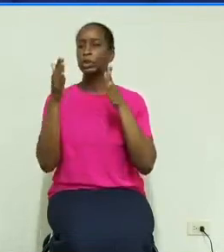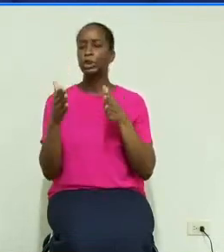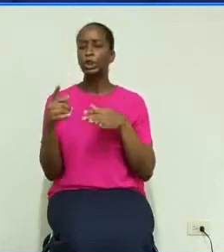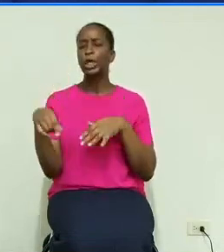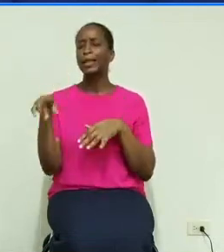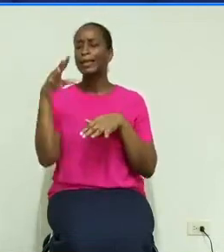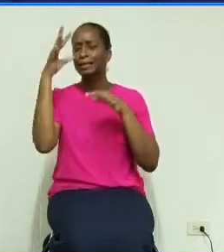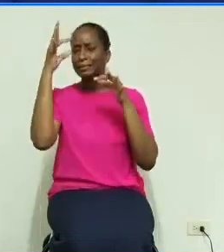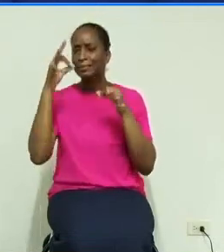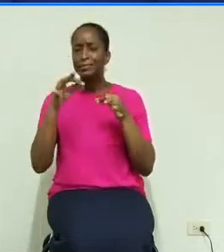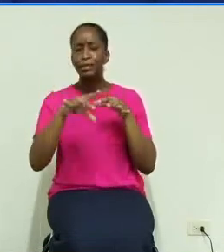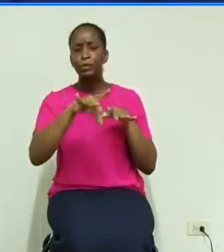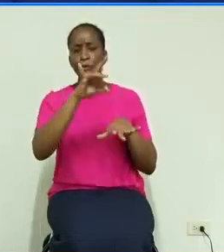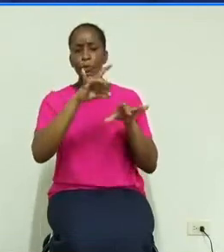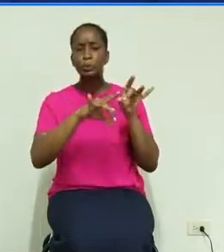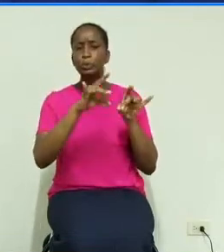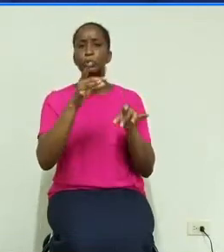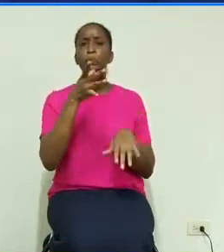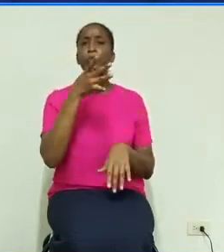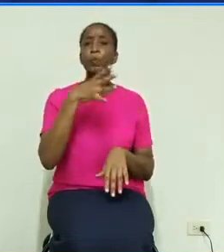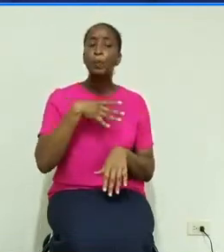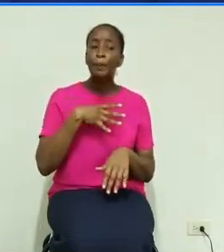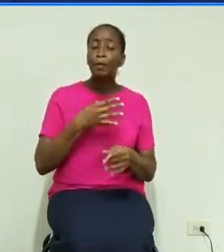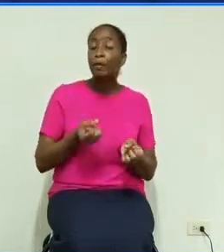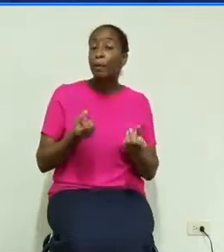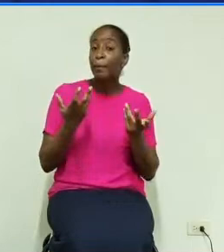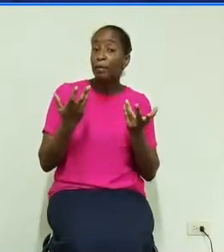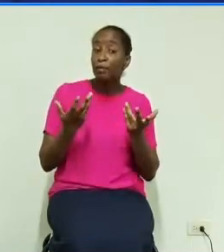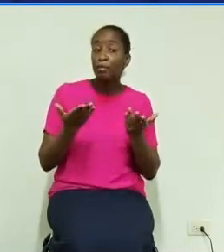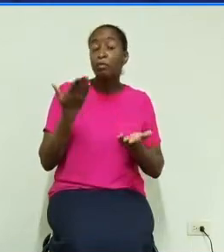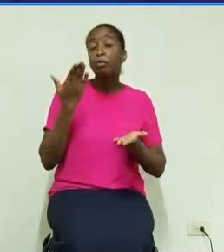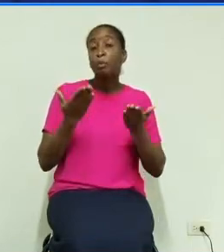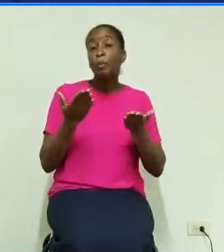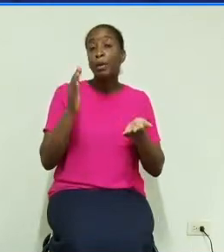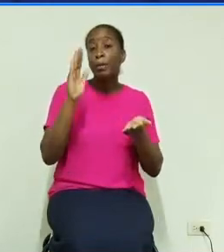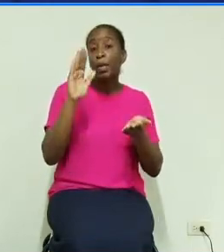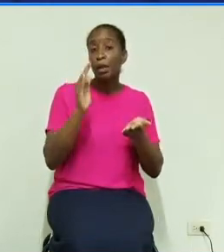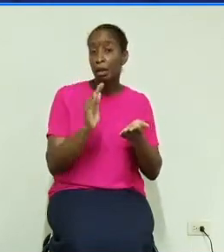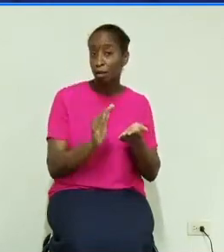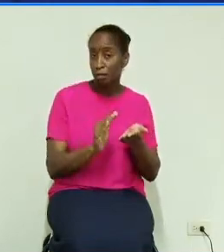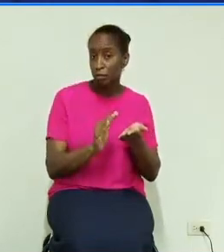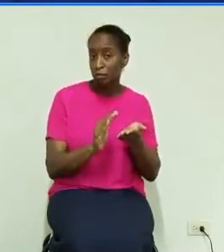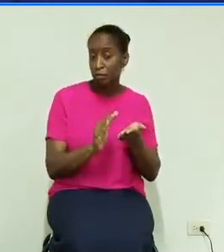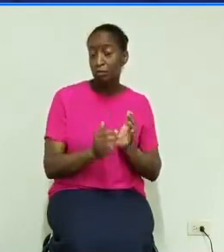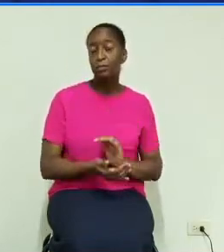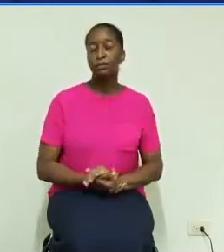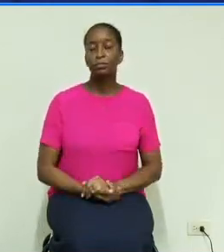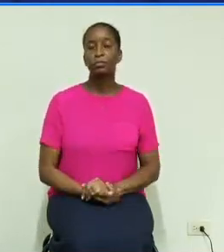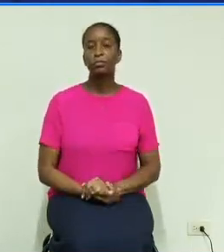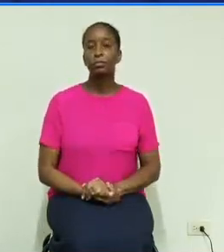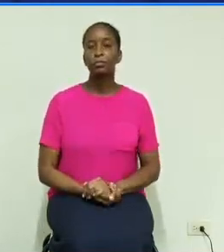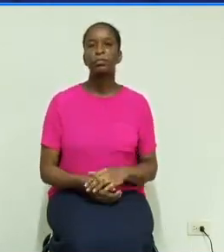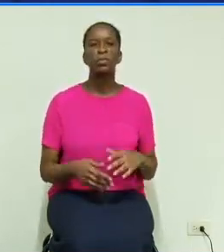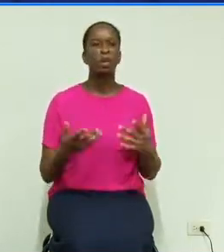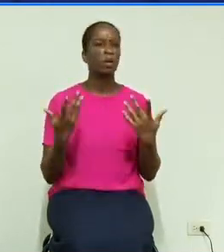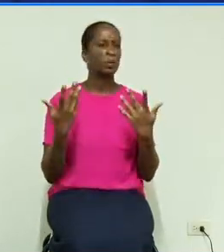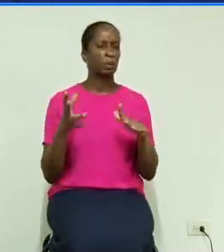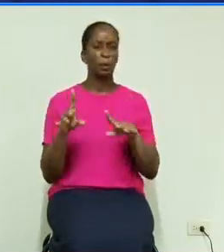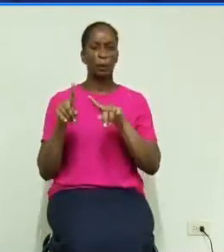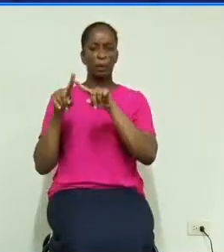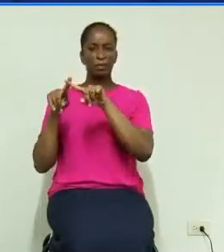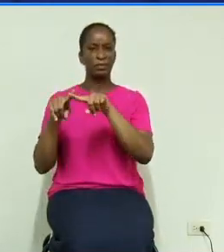in place so that we do not rely, one, on the inclinations of leaders, and two,